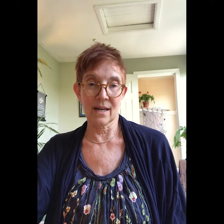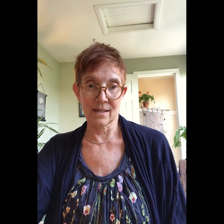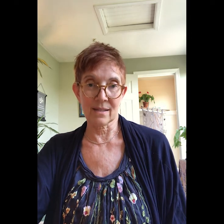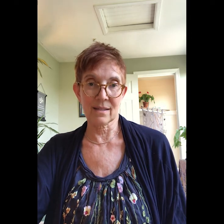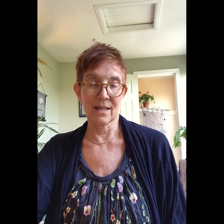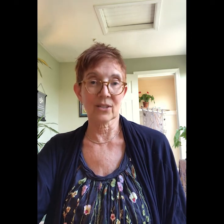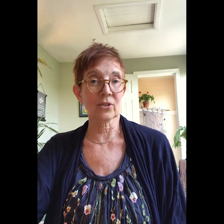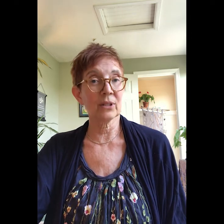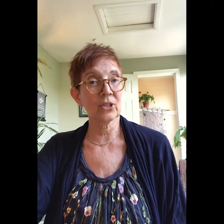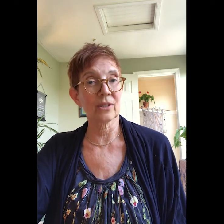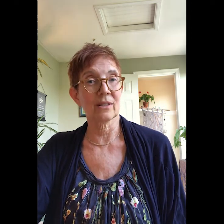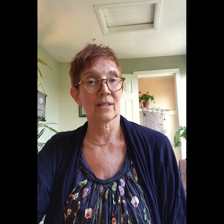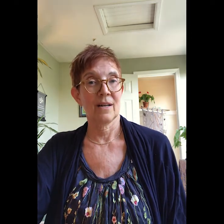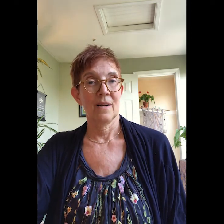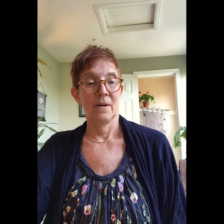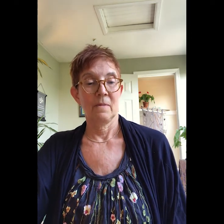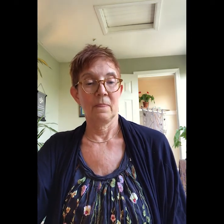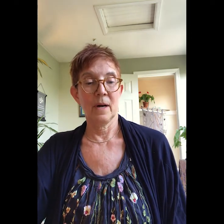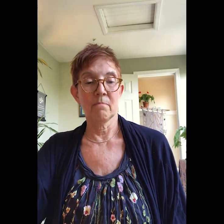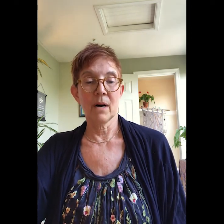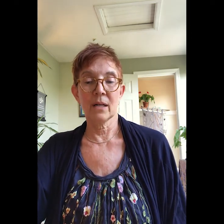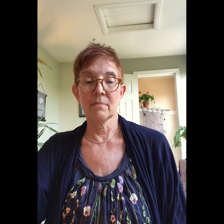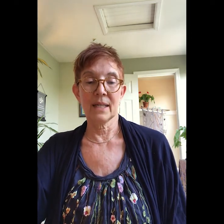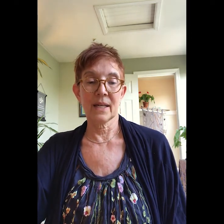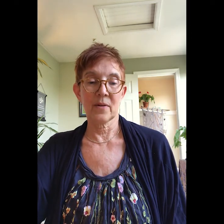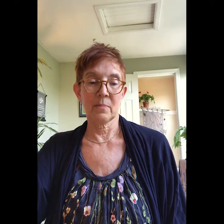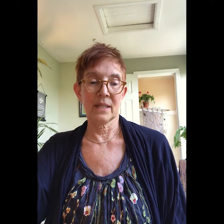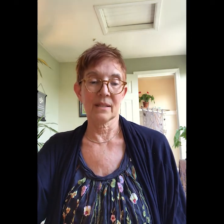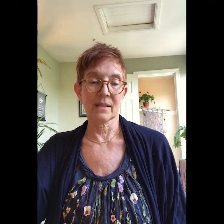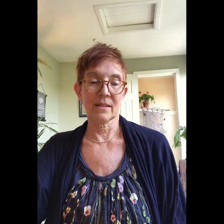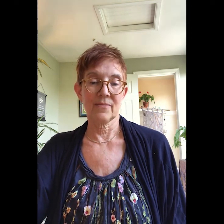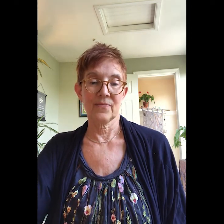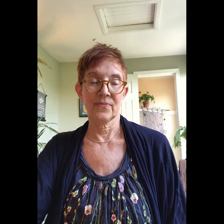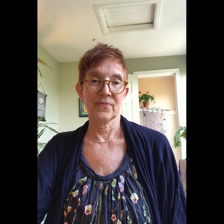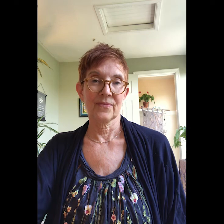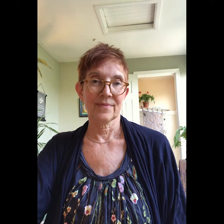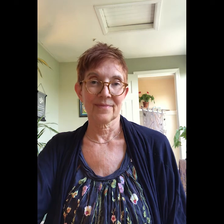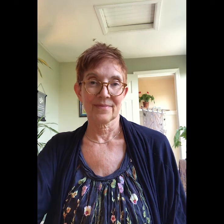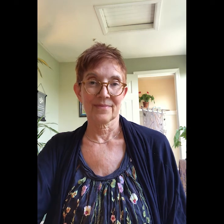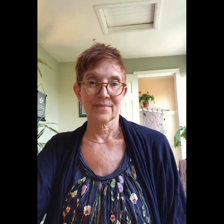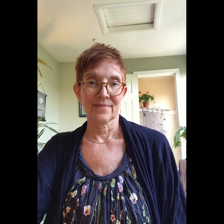holds us as creatures among many other beings.